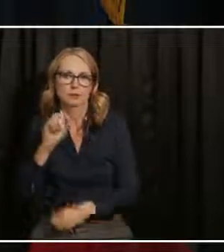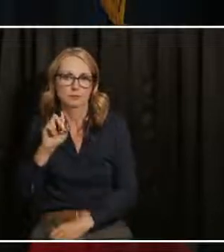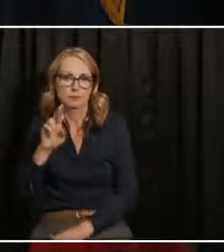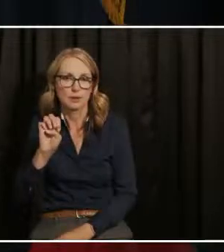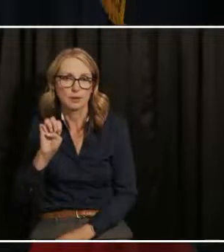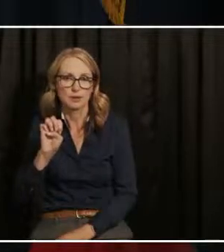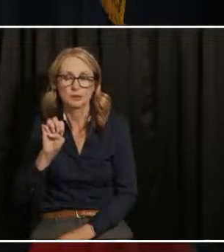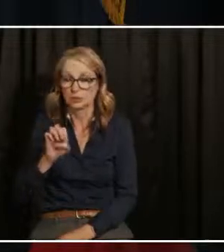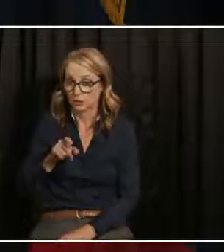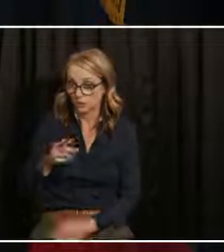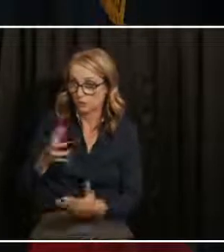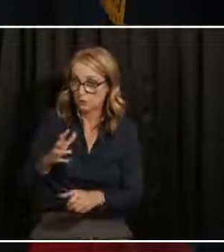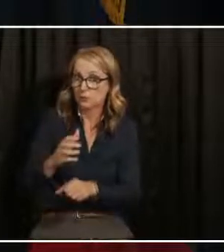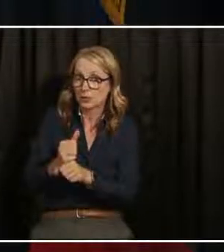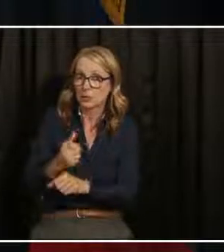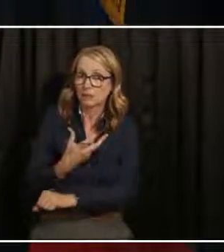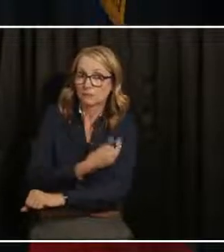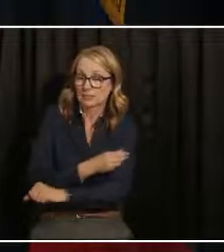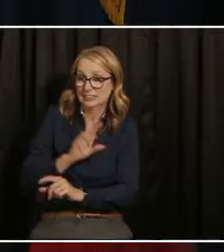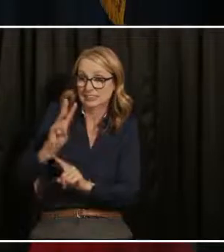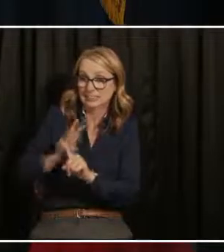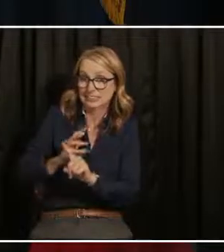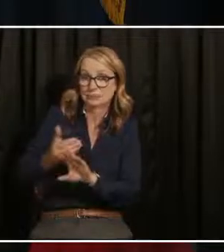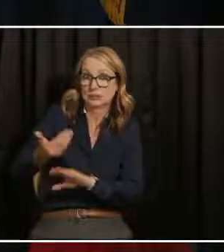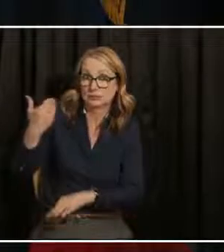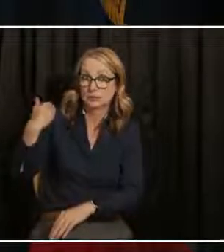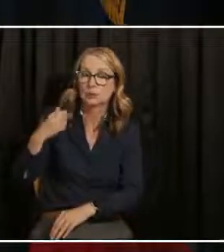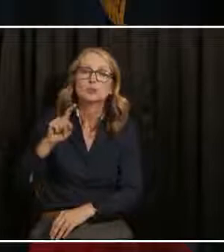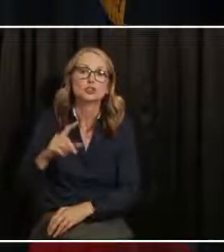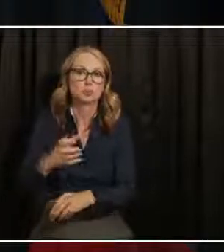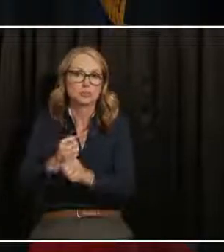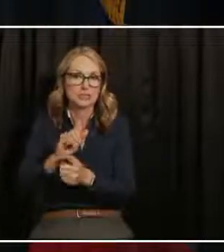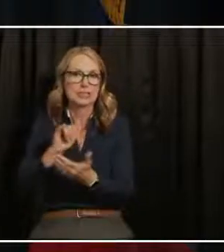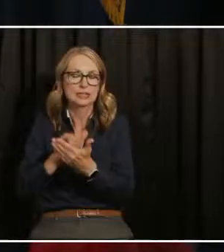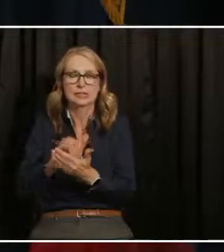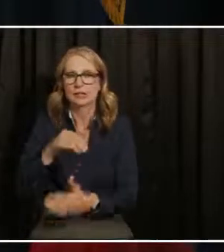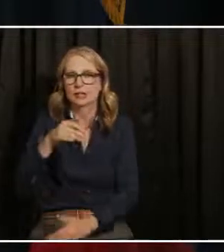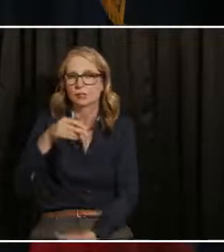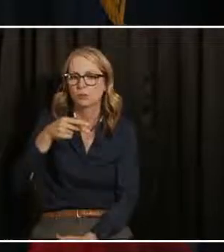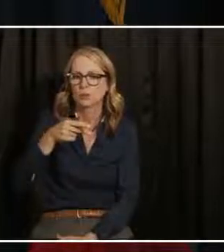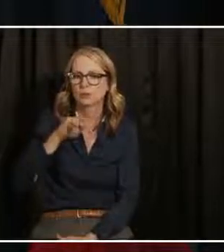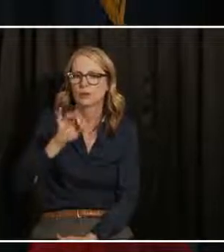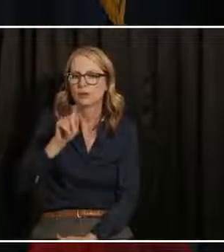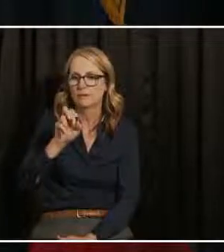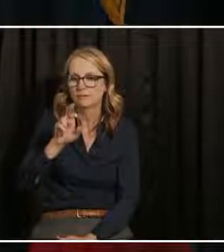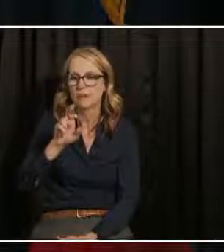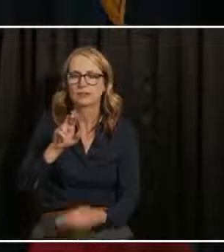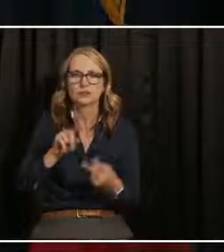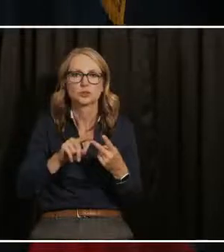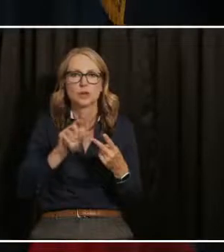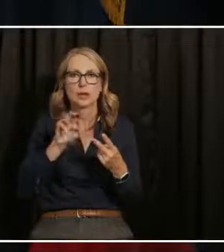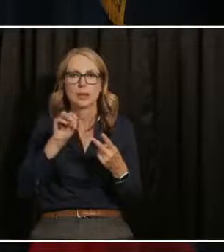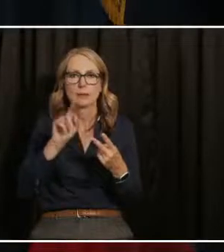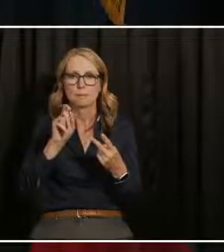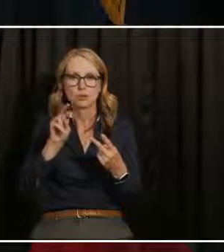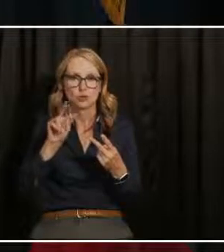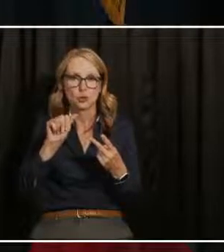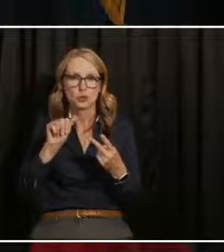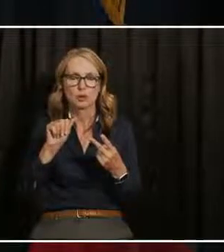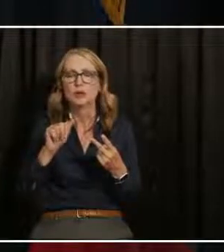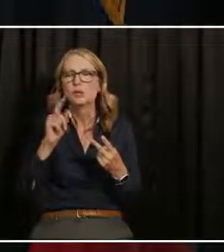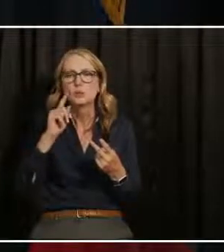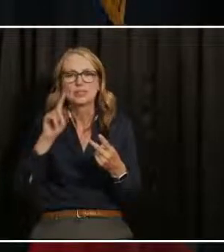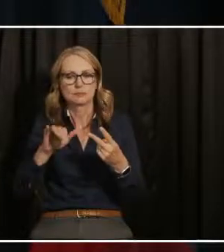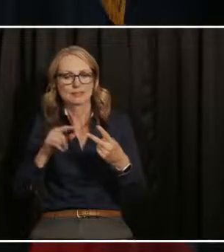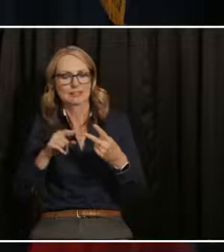due should get that third Pfizer booster. We expect that decision to be finalized this week by the FDA. We'll obviously look at